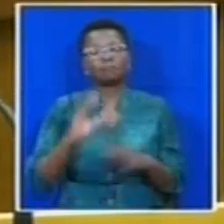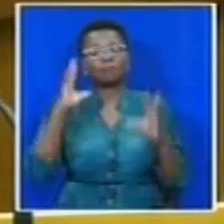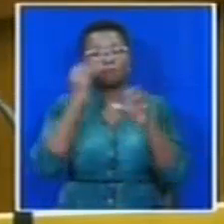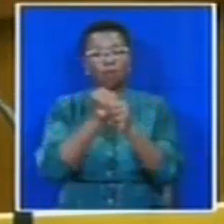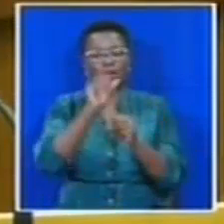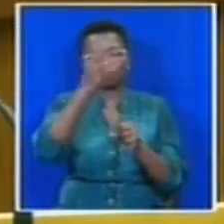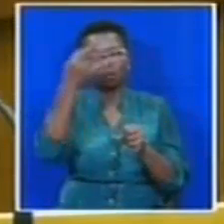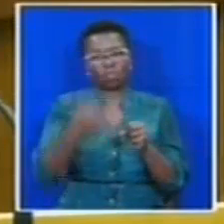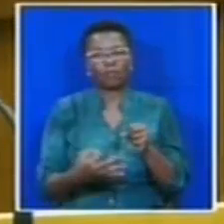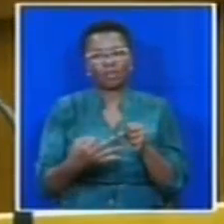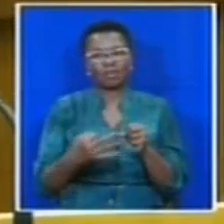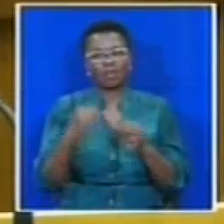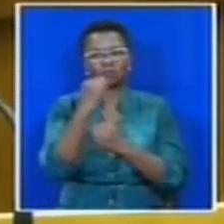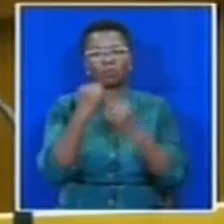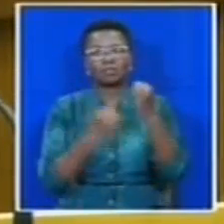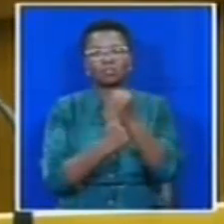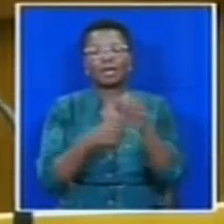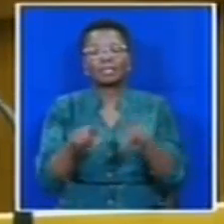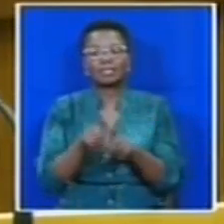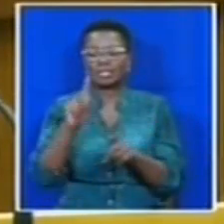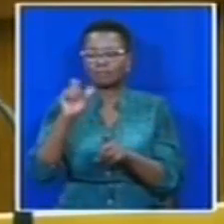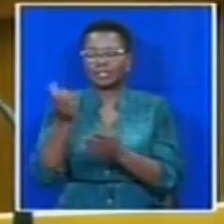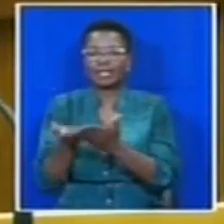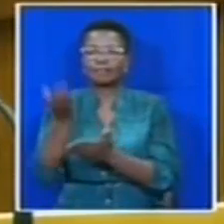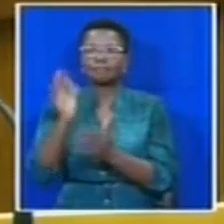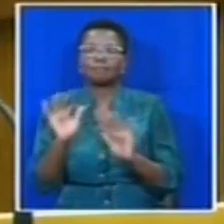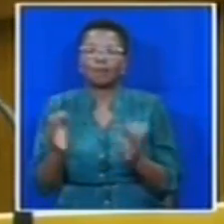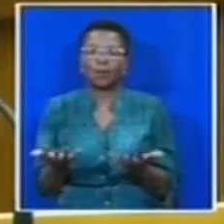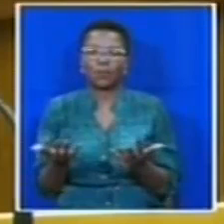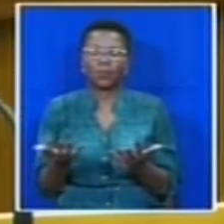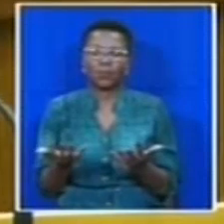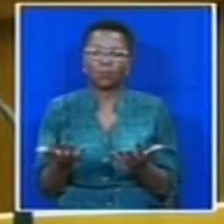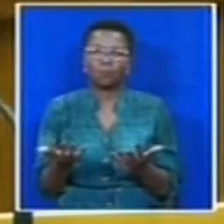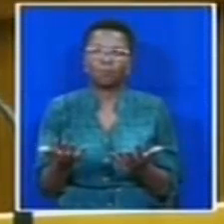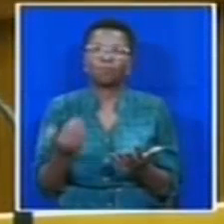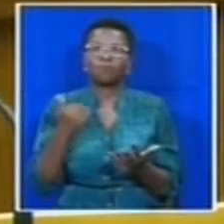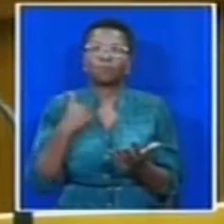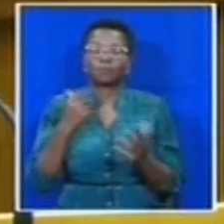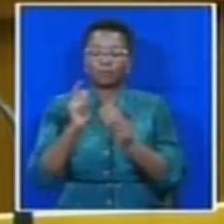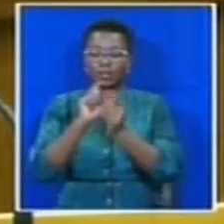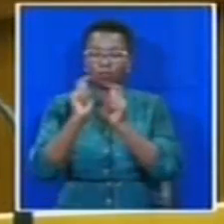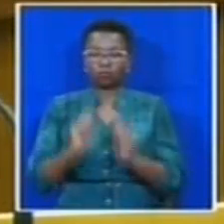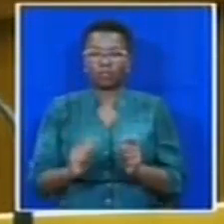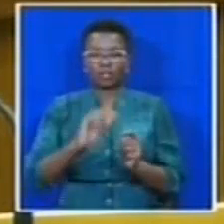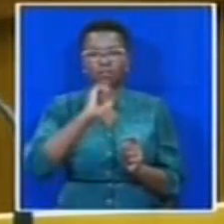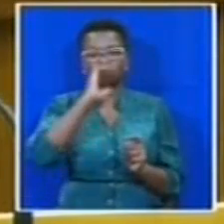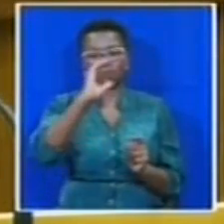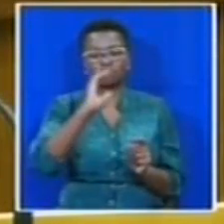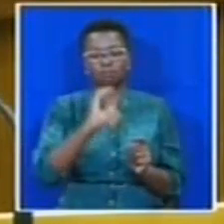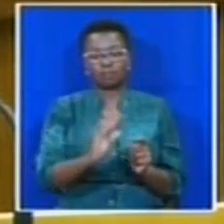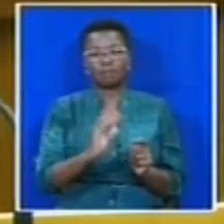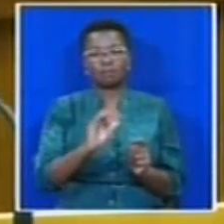government and their revenue-raising capacity is reflected. The revised allocations to provincial and local